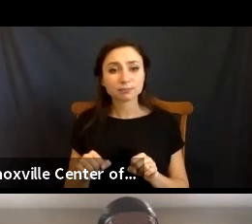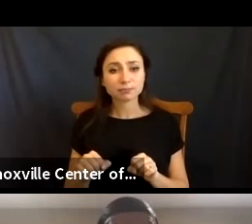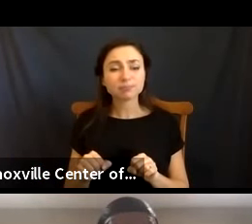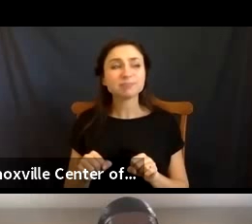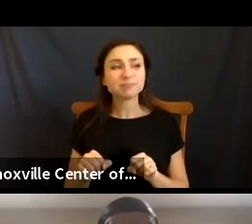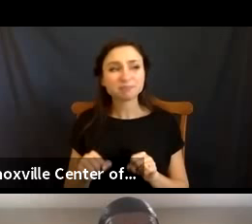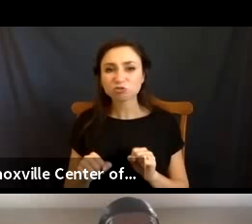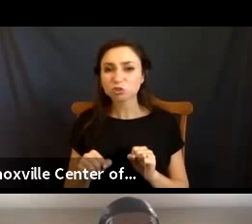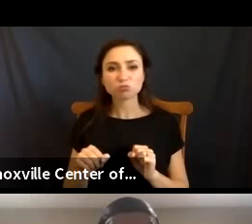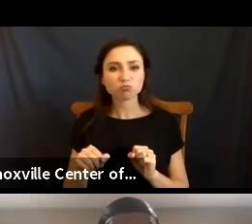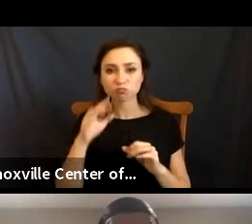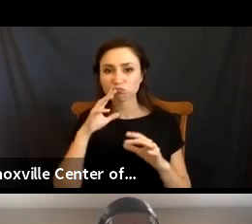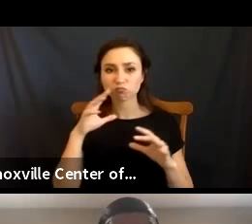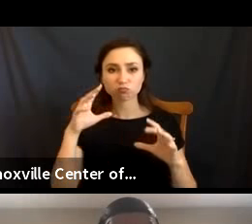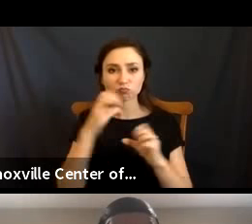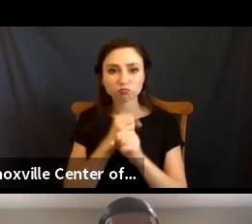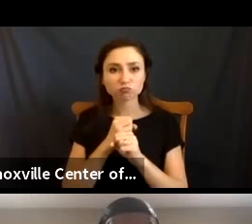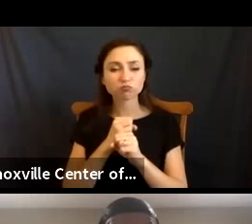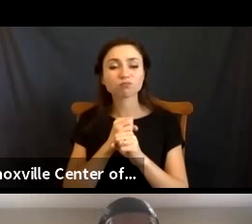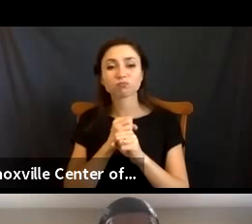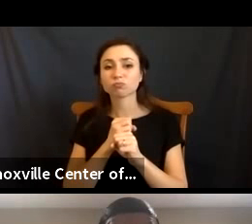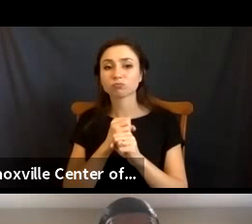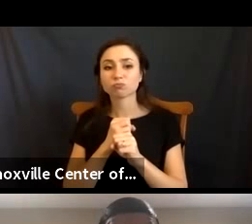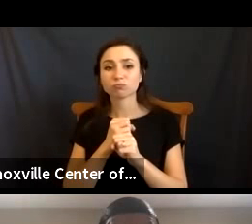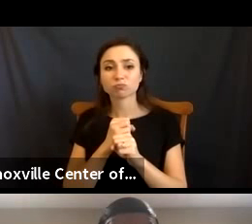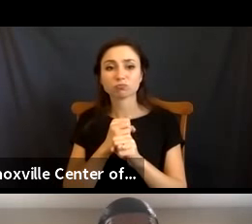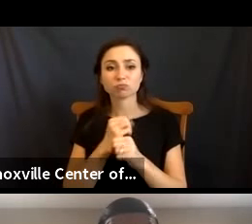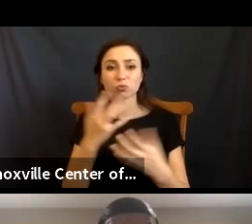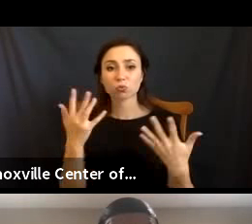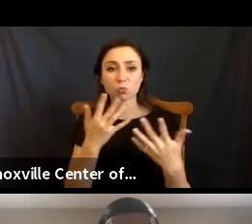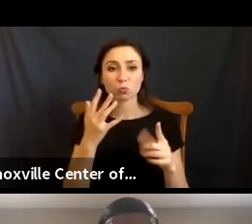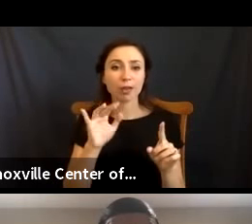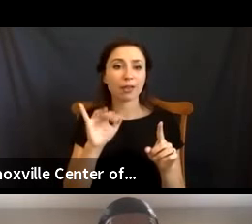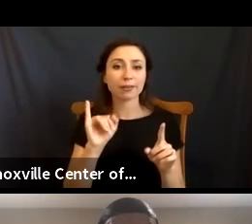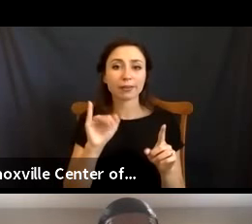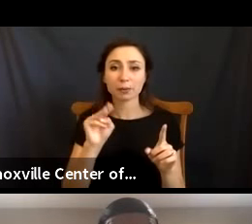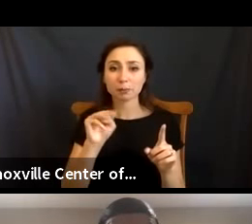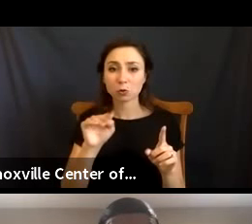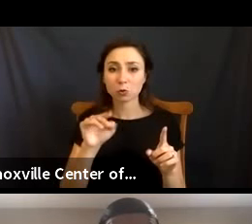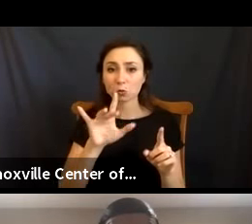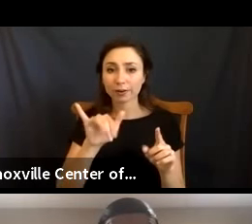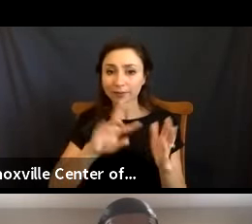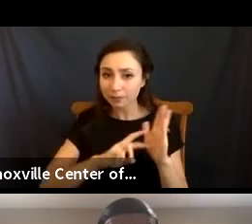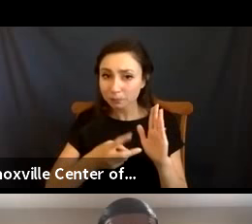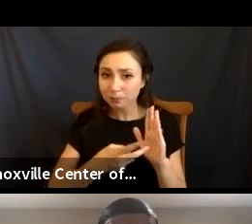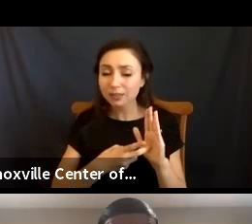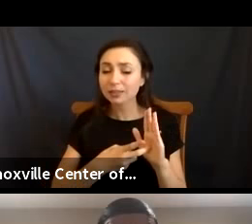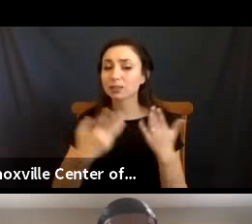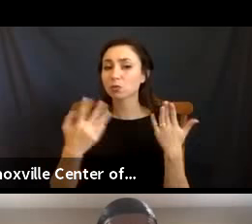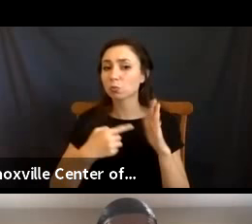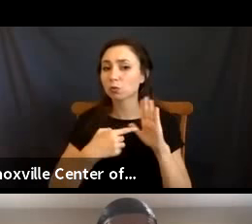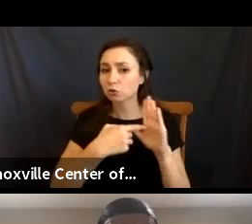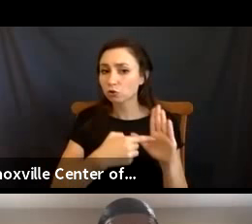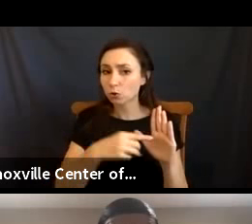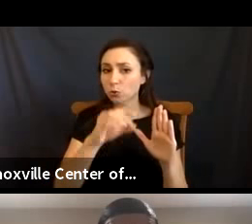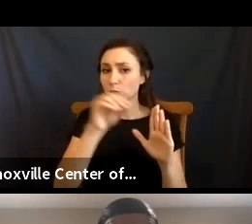little synopsis of what herd immunity is, what it implies, what the percentage of people who